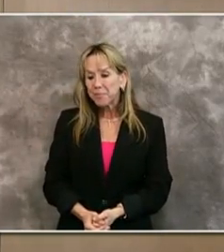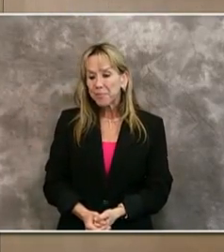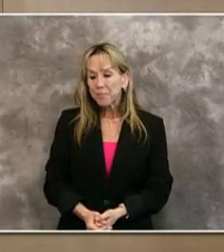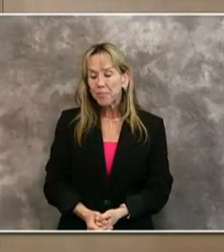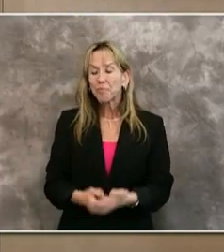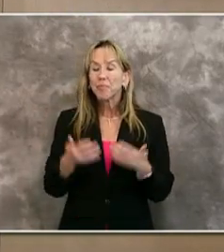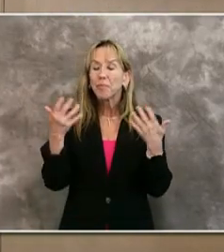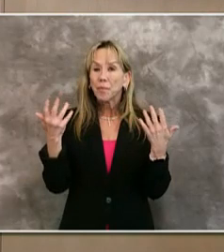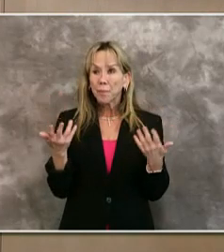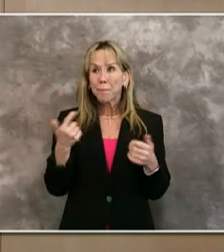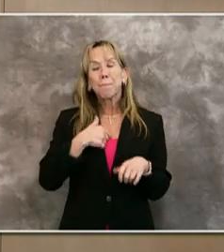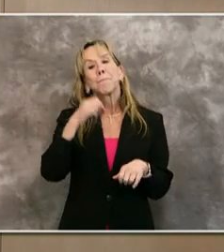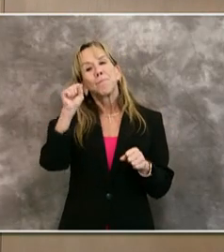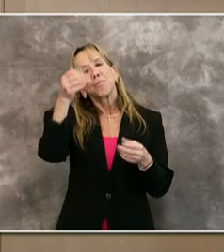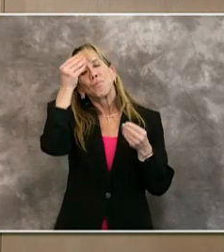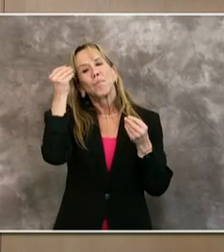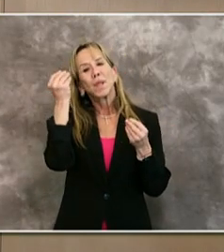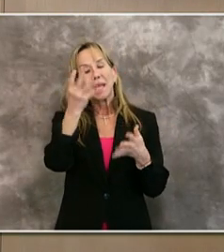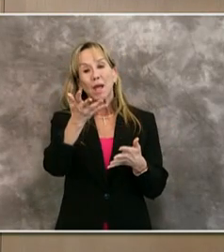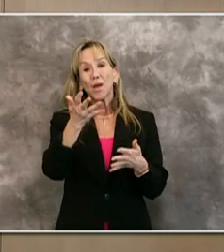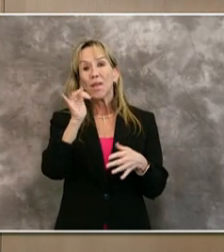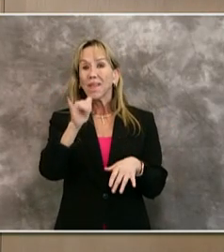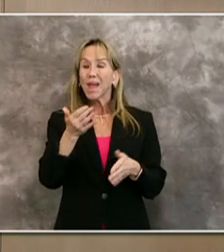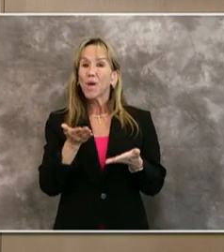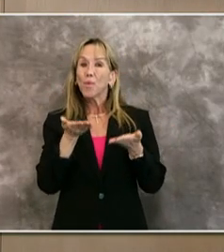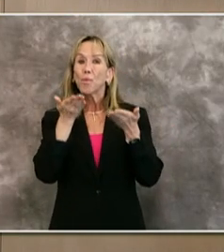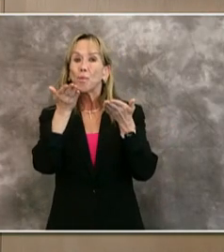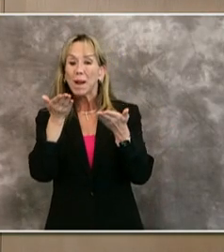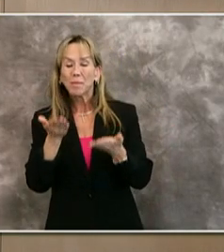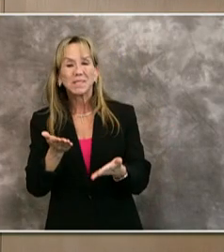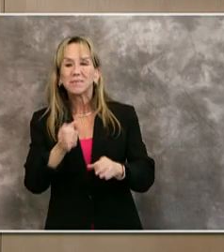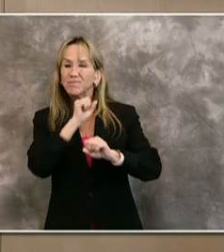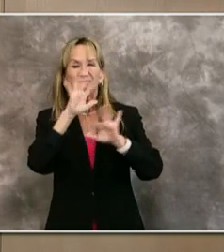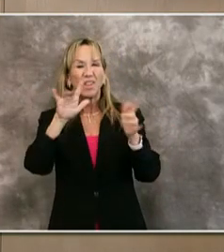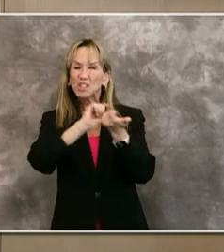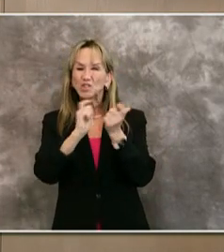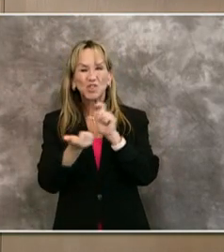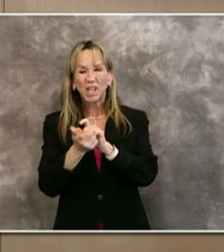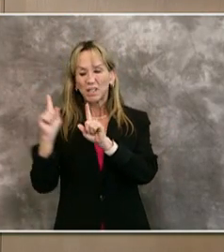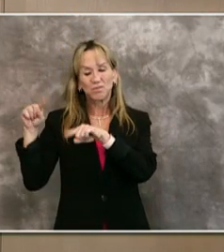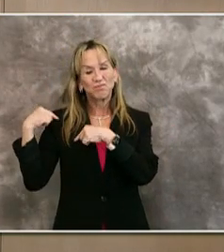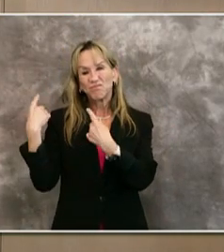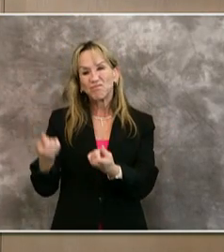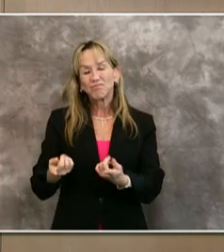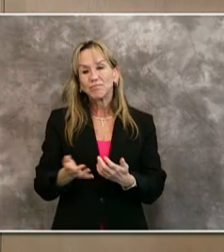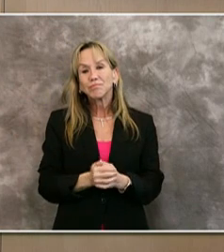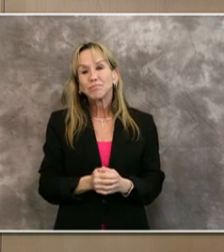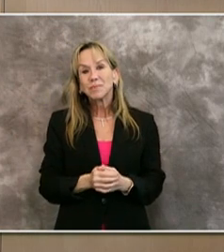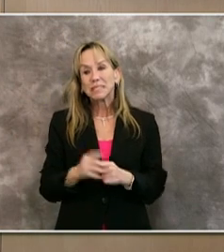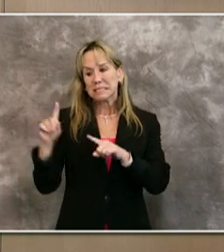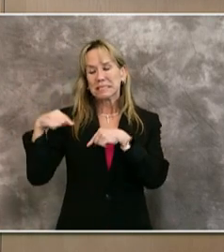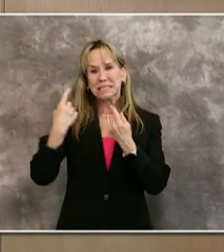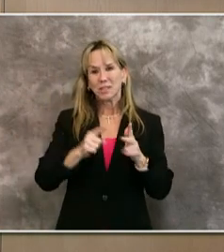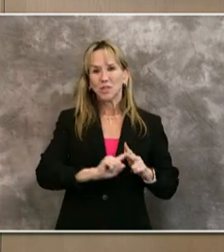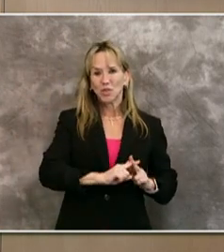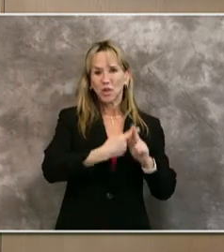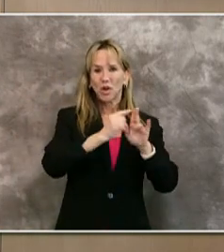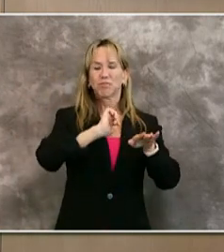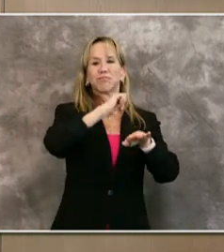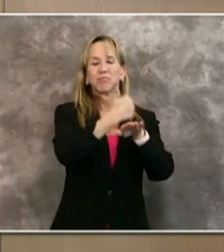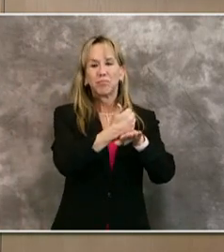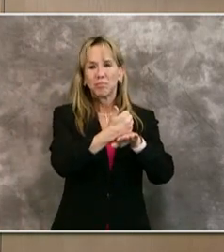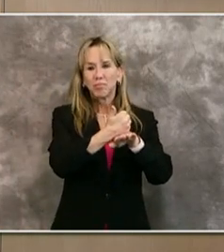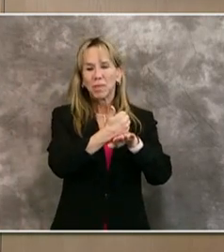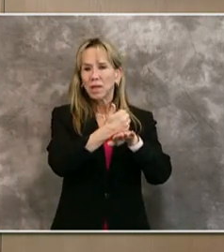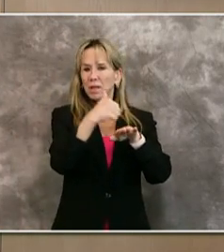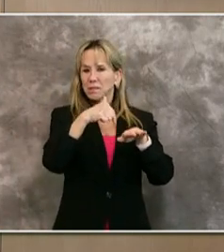Well, I can tell you that the recommendations have not changed. We, since the beginning, have strongly